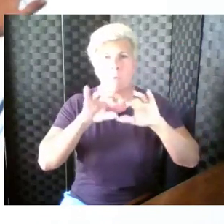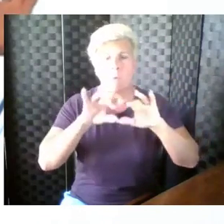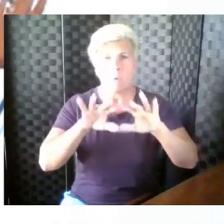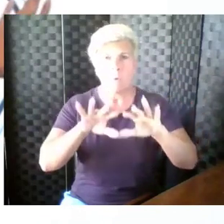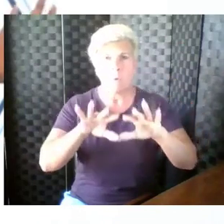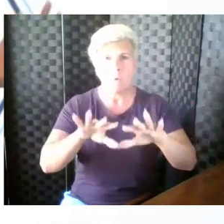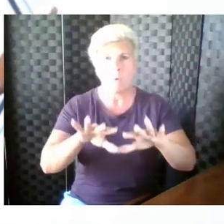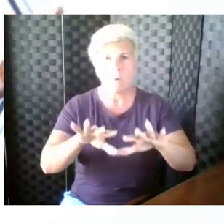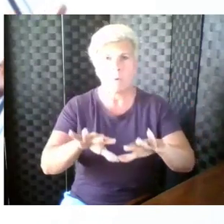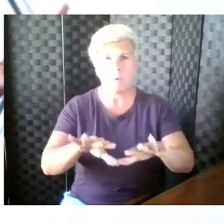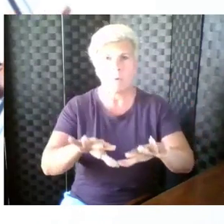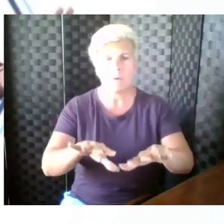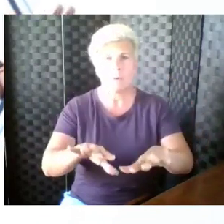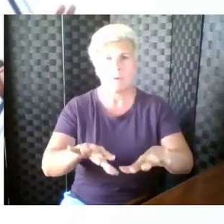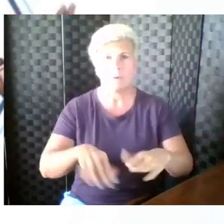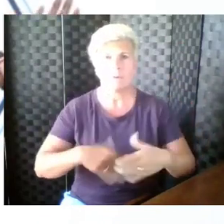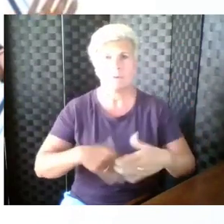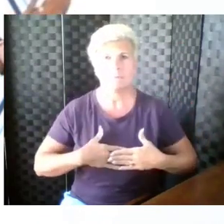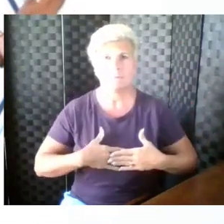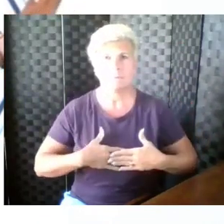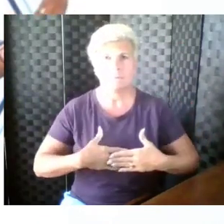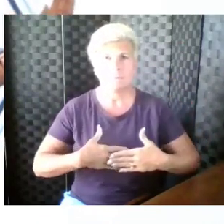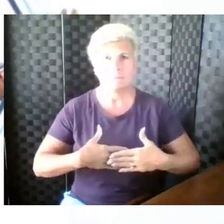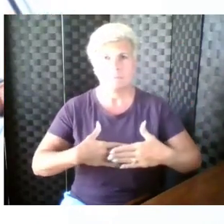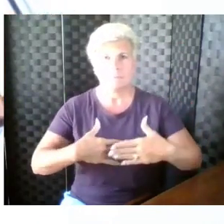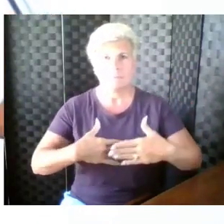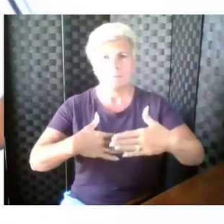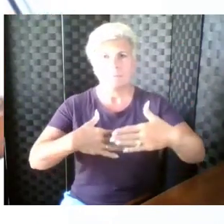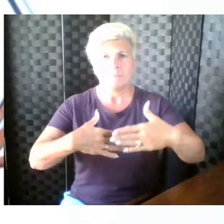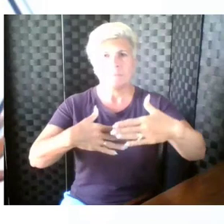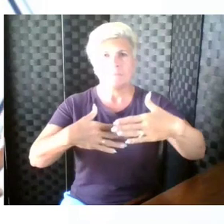and let it out. We're going to take another deep breath